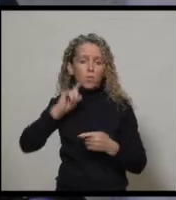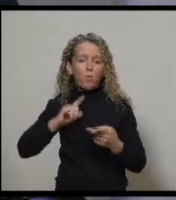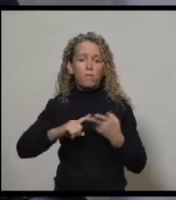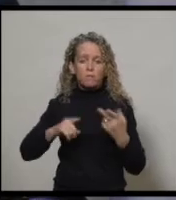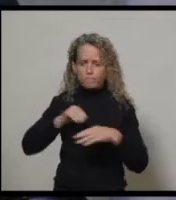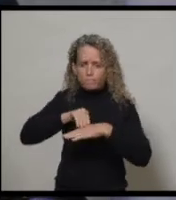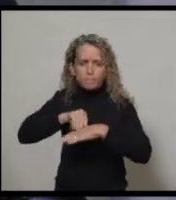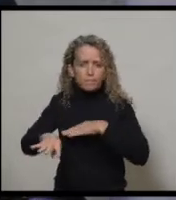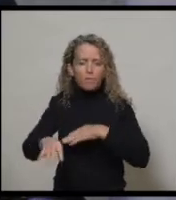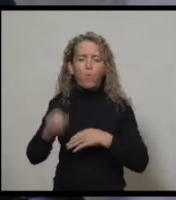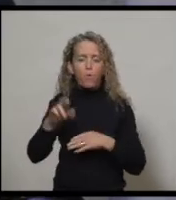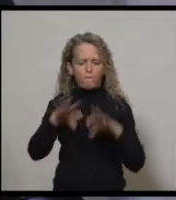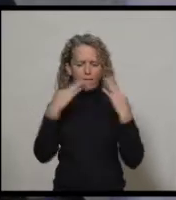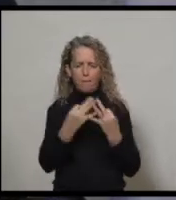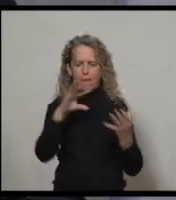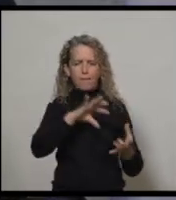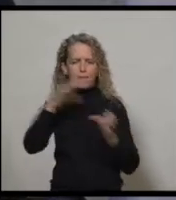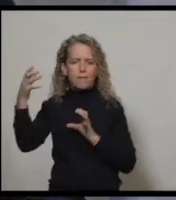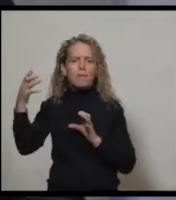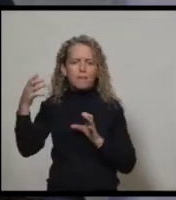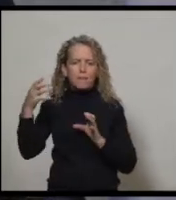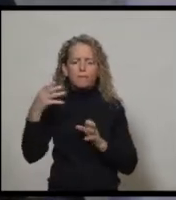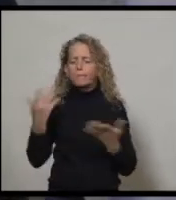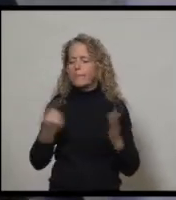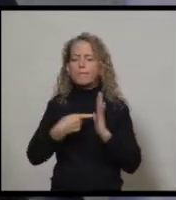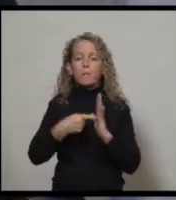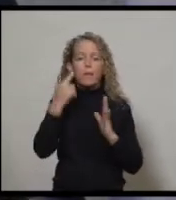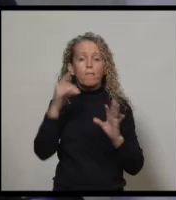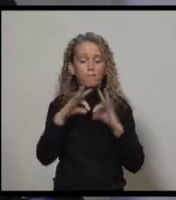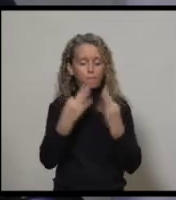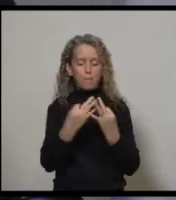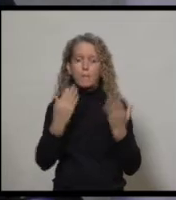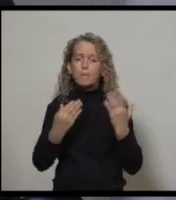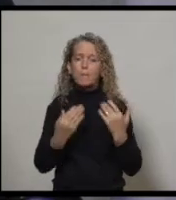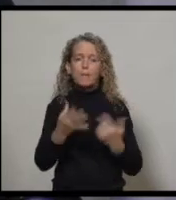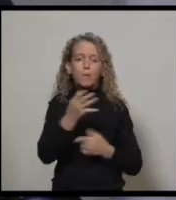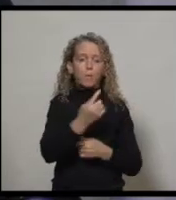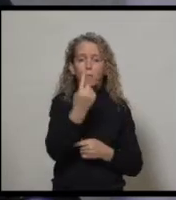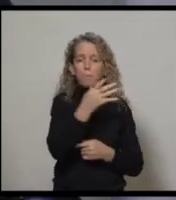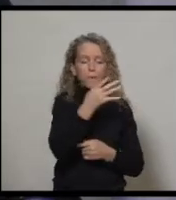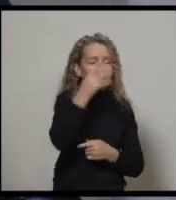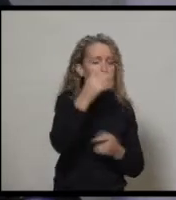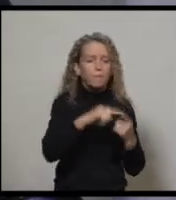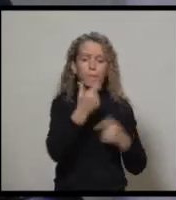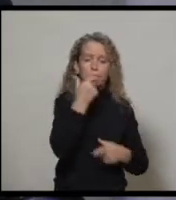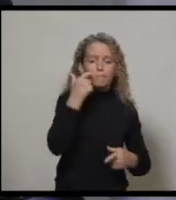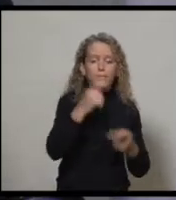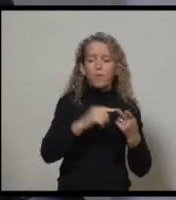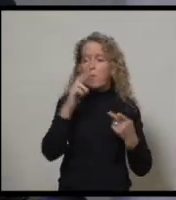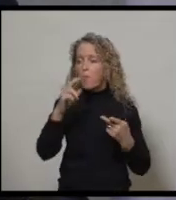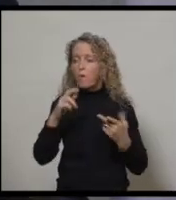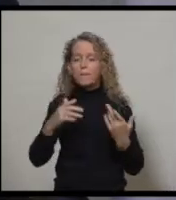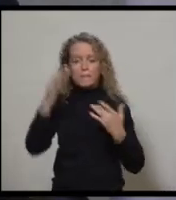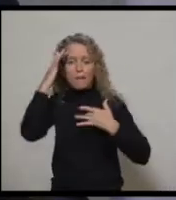your family. So if you had someone in your house that had experienced mental illness, maybe some substance use, where your mother was treated